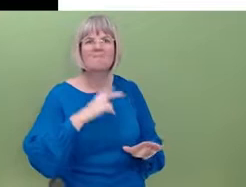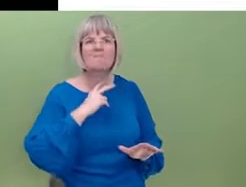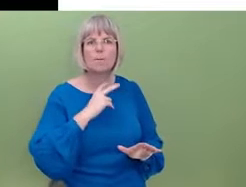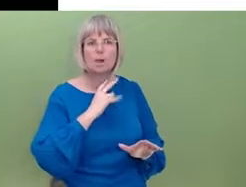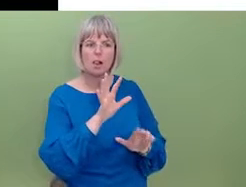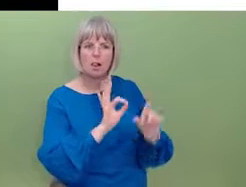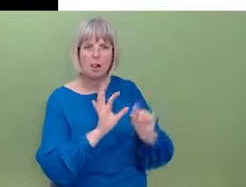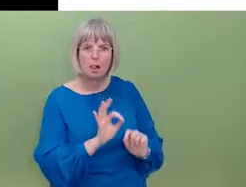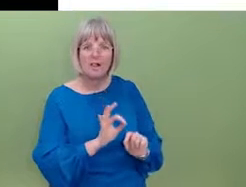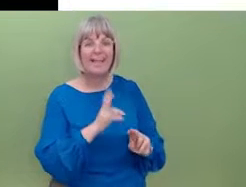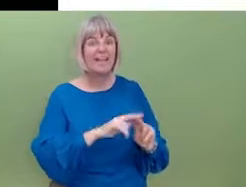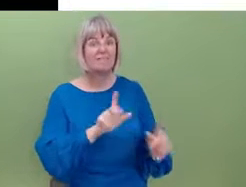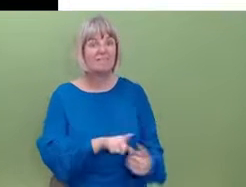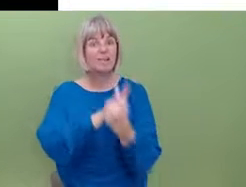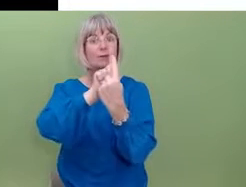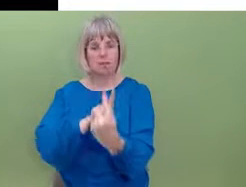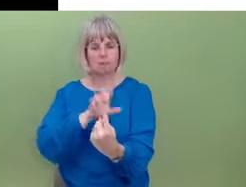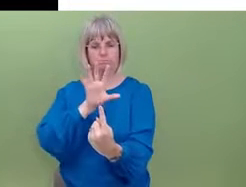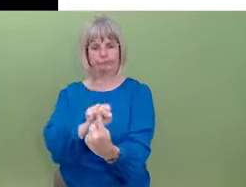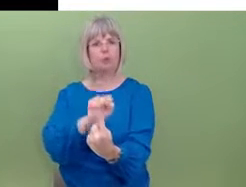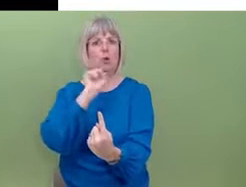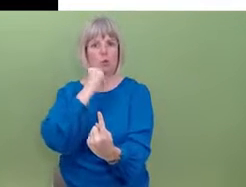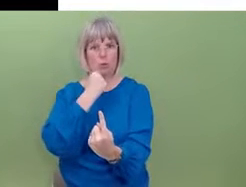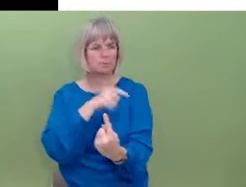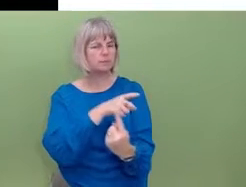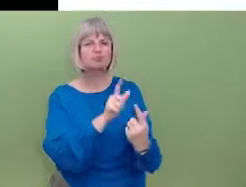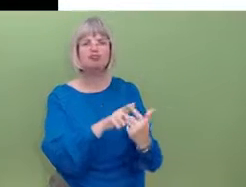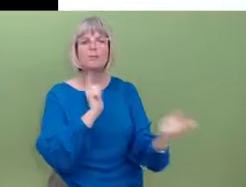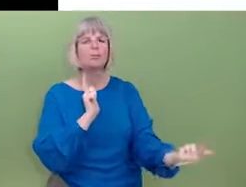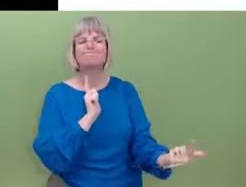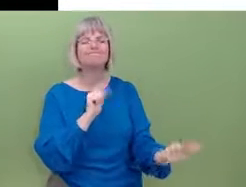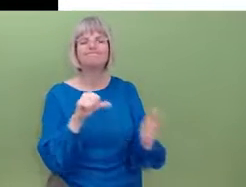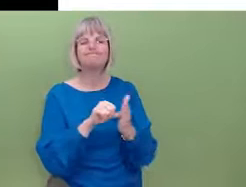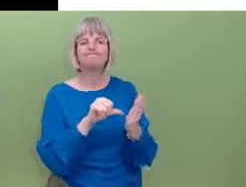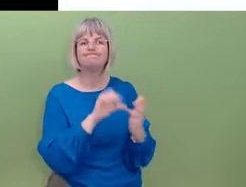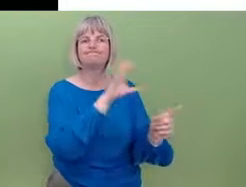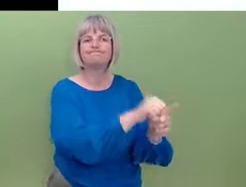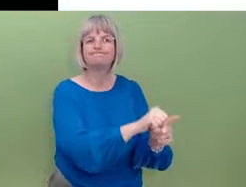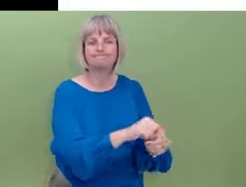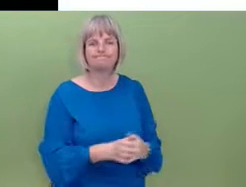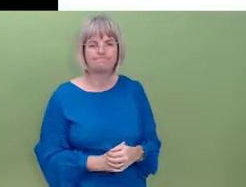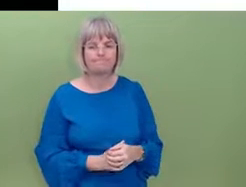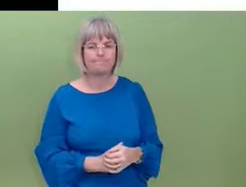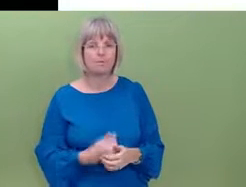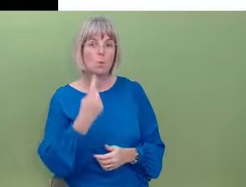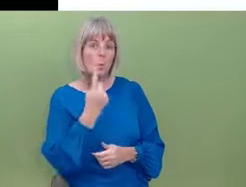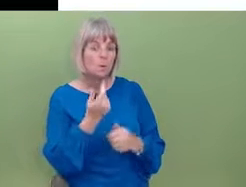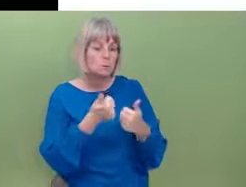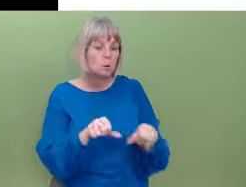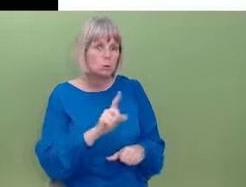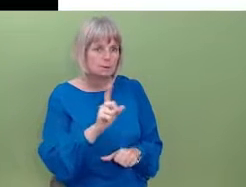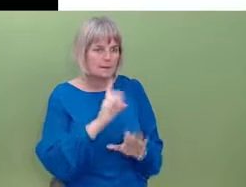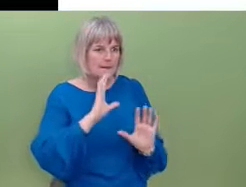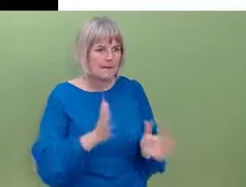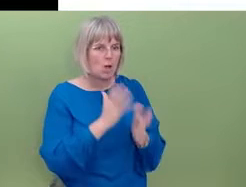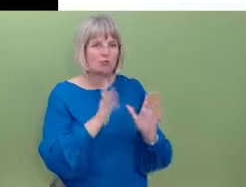face-to-face appointment. One solution for this is to encourage the use of video calls. Now, there